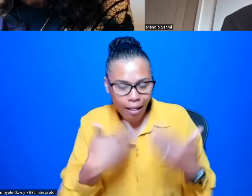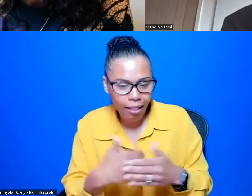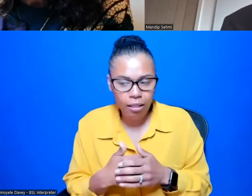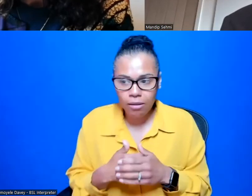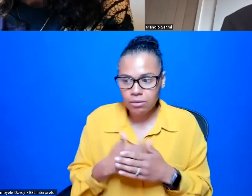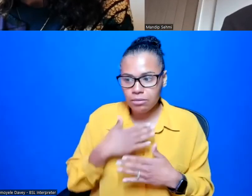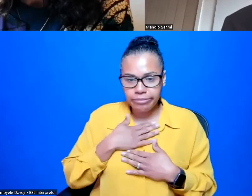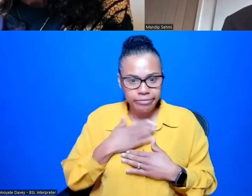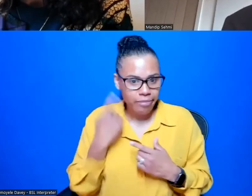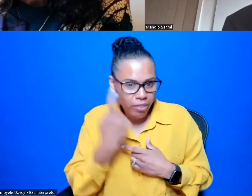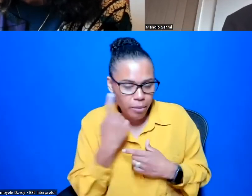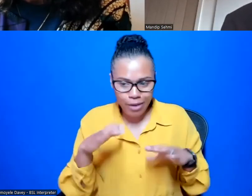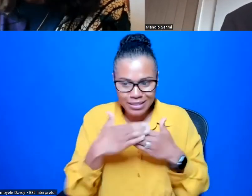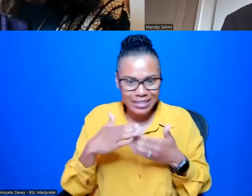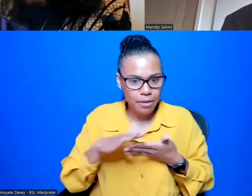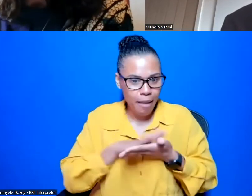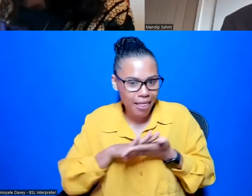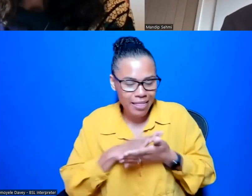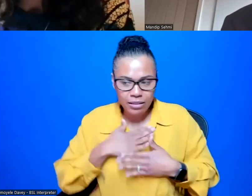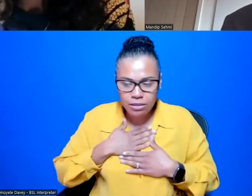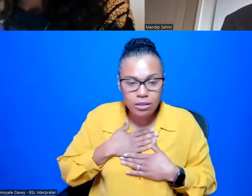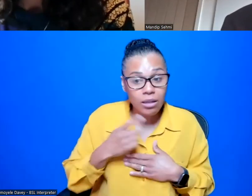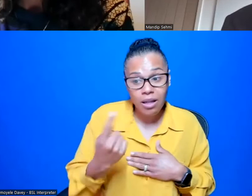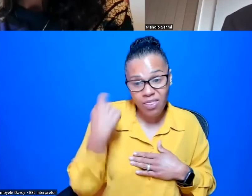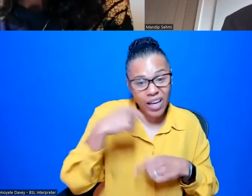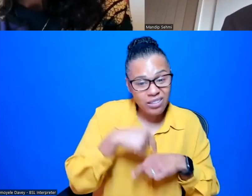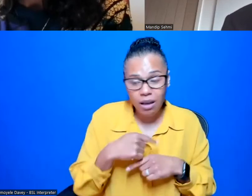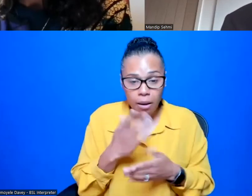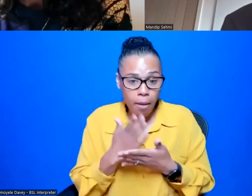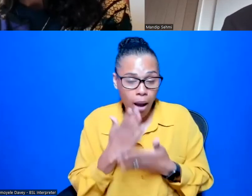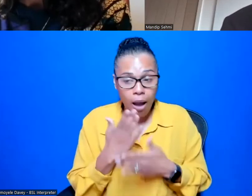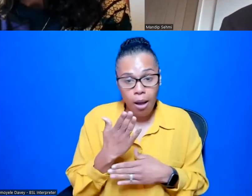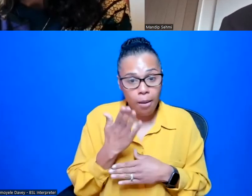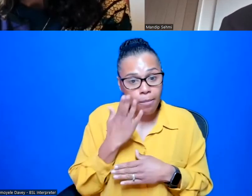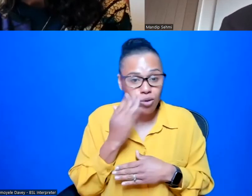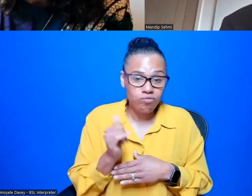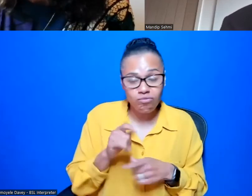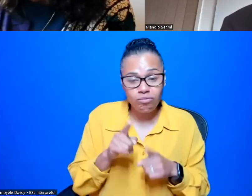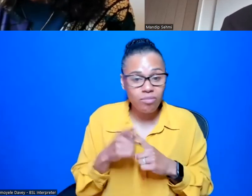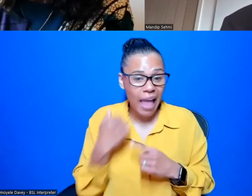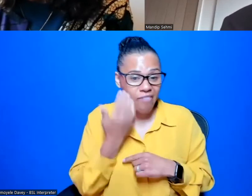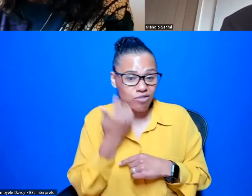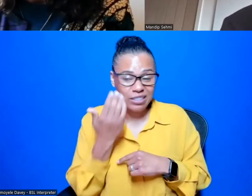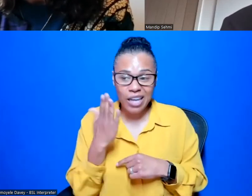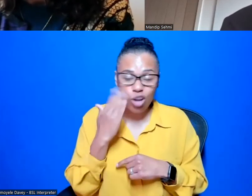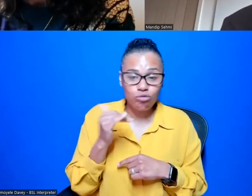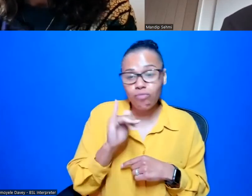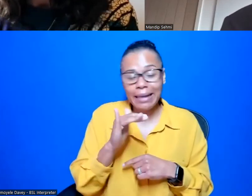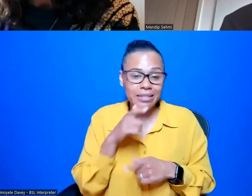And it was a period where I guess casual racism was used in jest or in and around, and